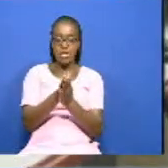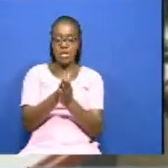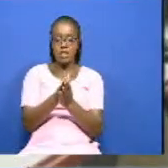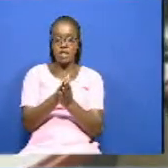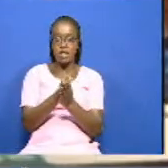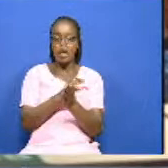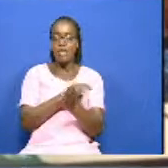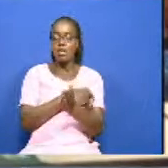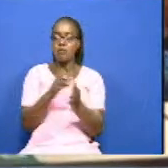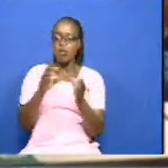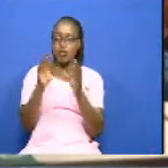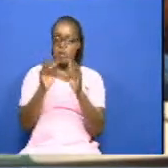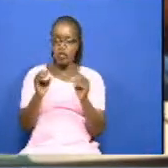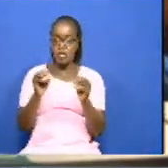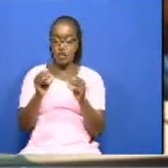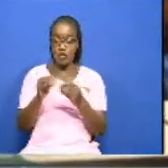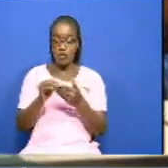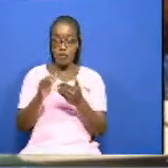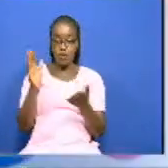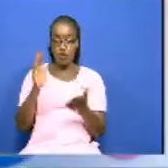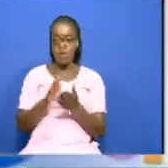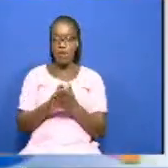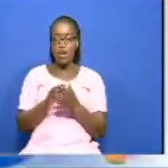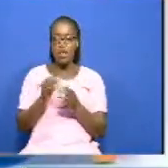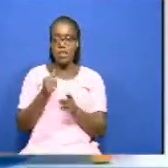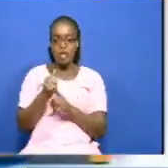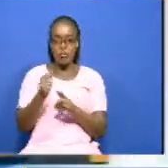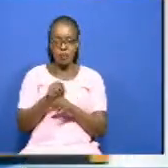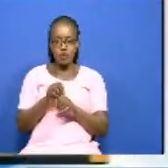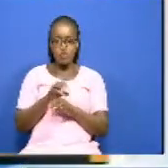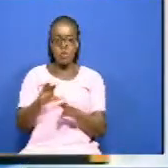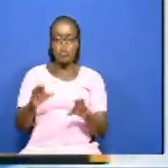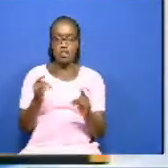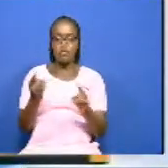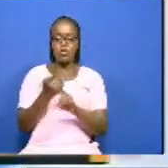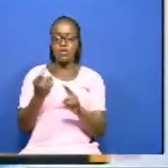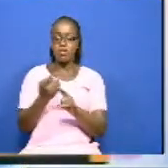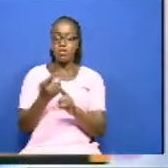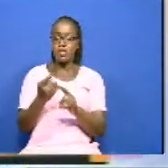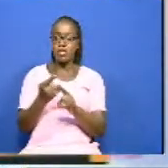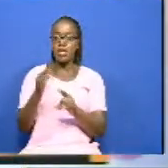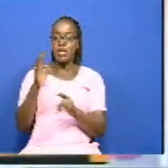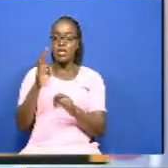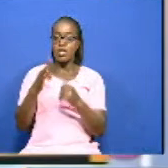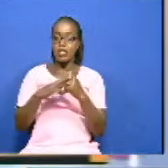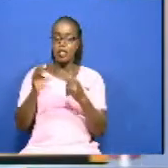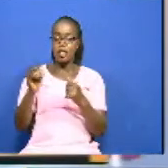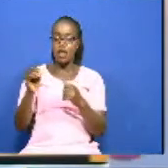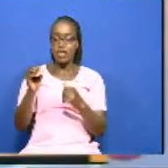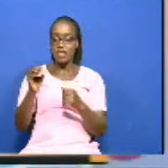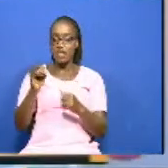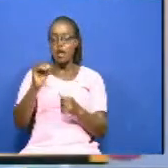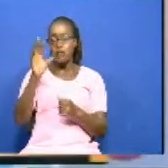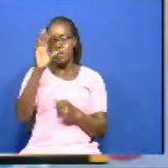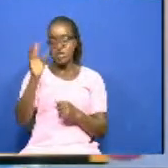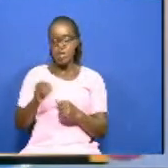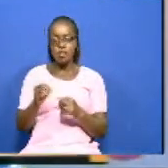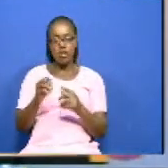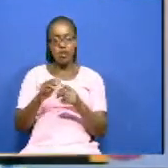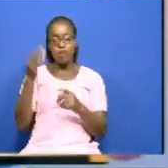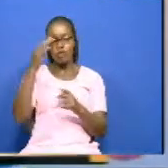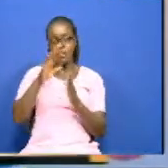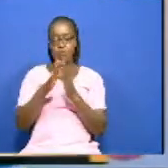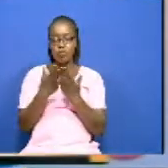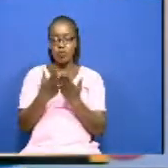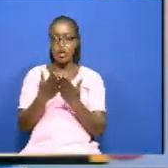even further. The research shows abuse spread on various platforms, with 39% recorded on Facebook, 23% on Instagram,